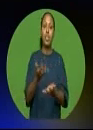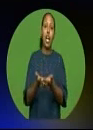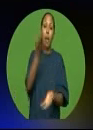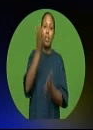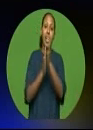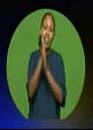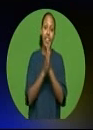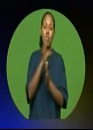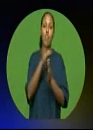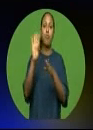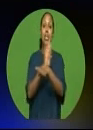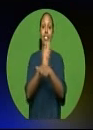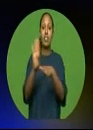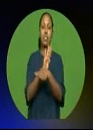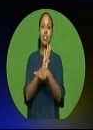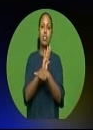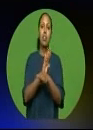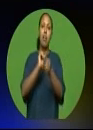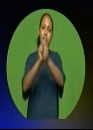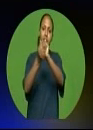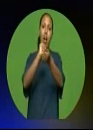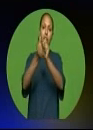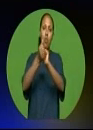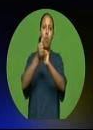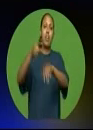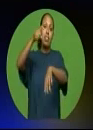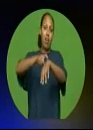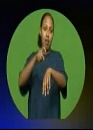Capital needs of business vary over time.